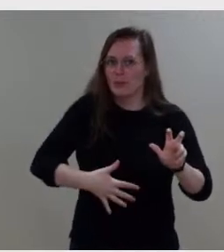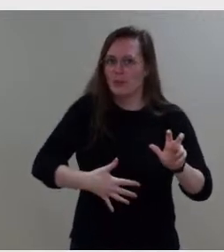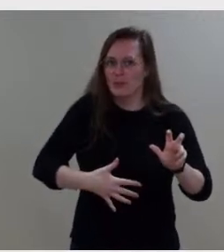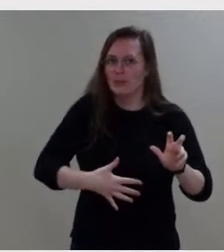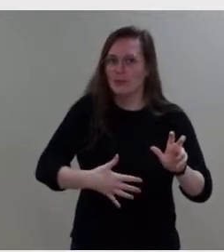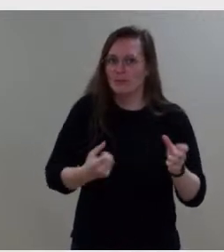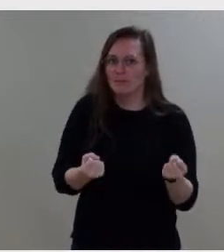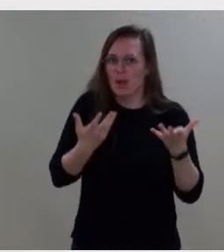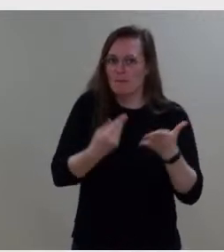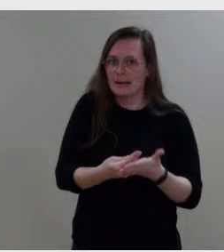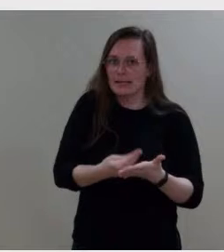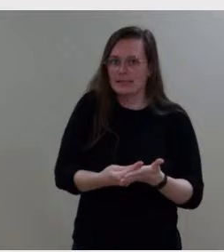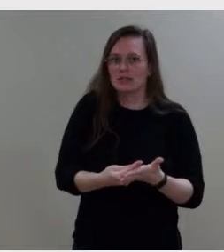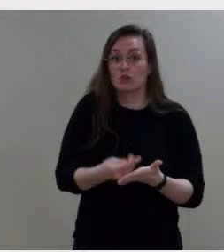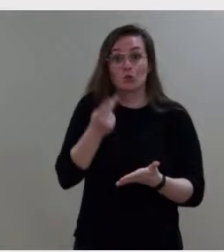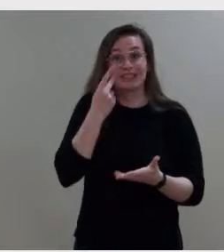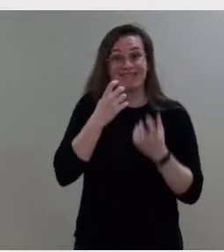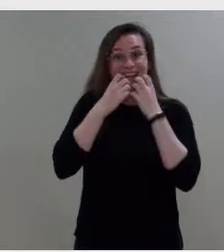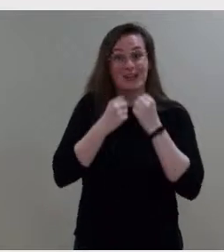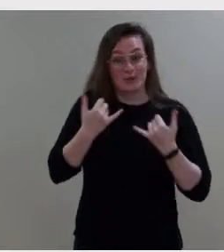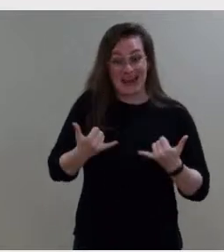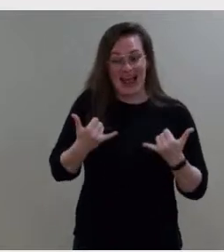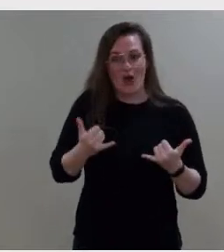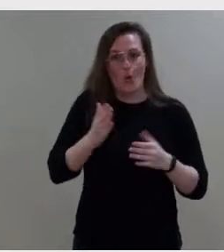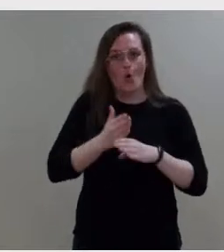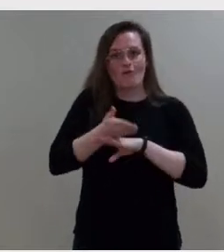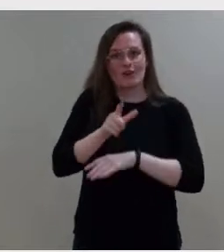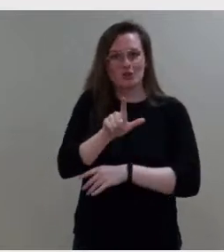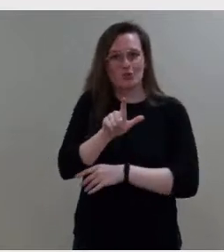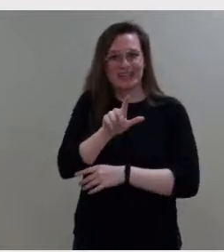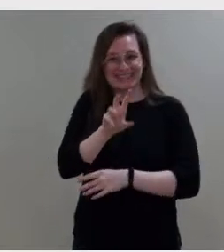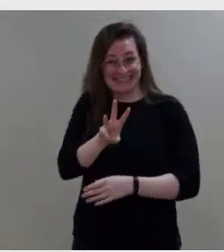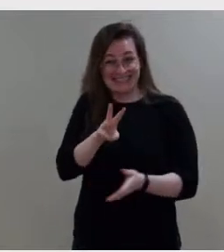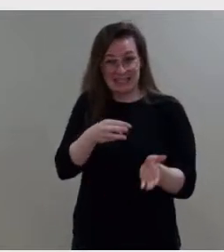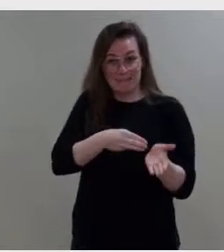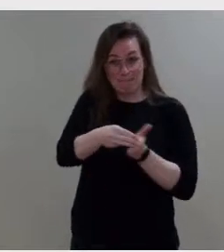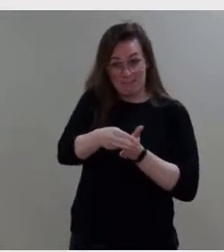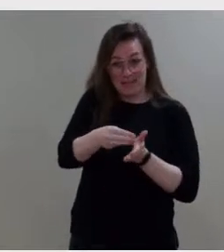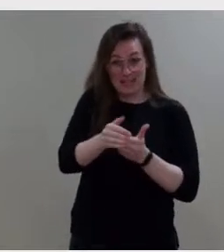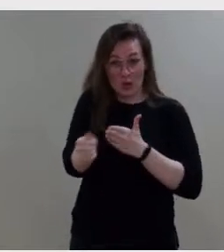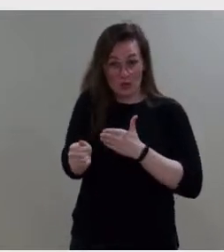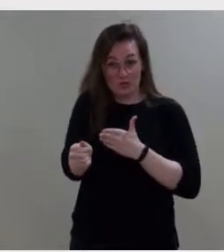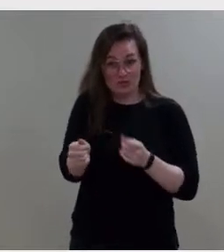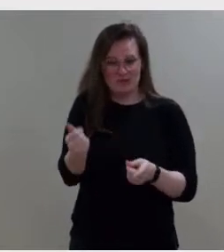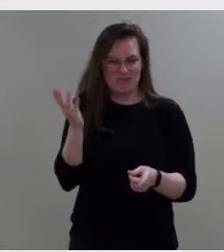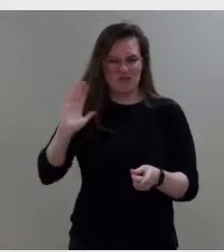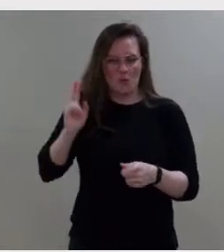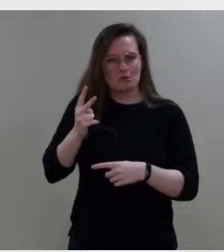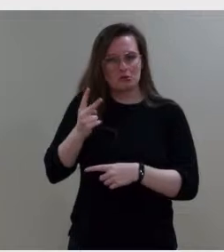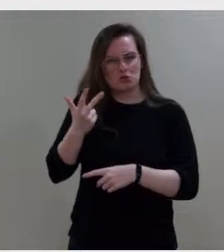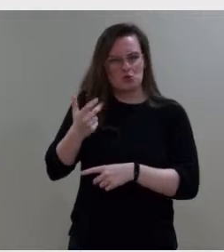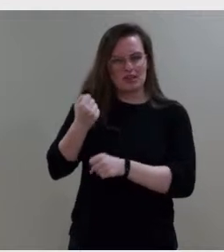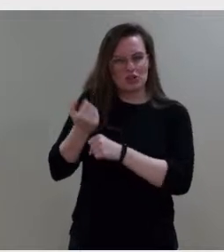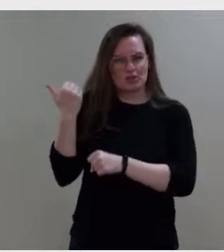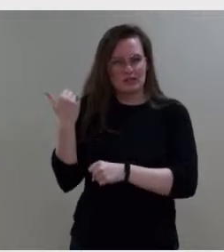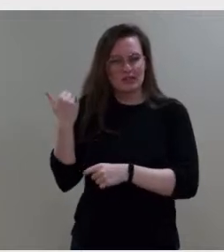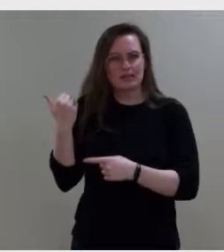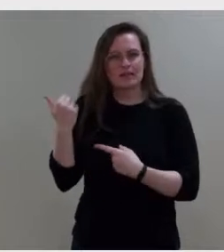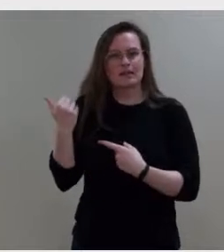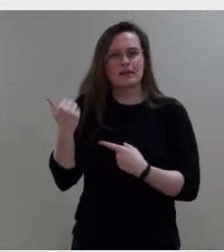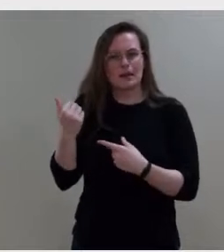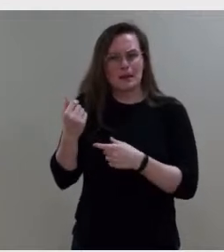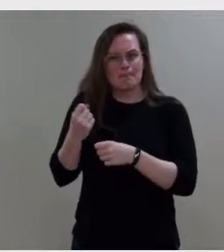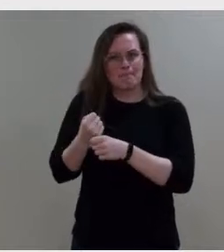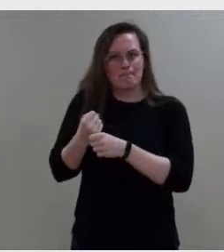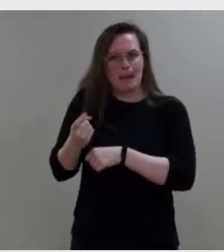the current plan, it's over $26 million. If you go back 2 or 3 years, then a capital investment plan for a year would average